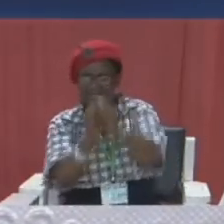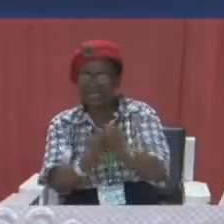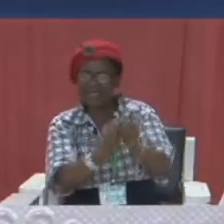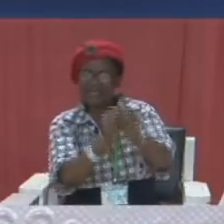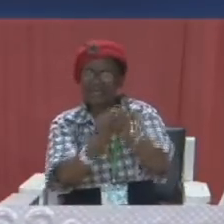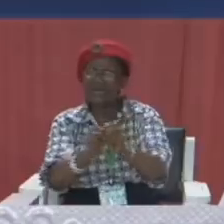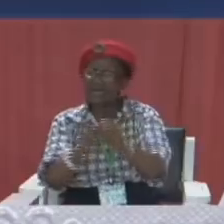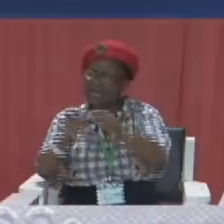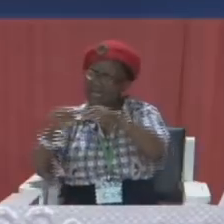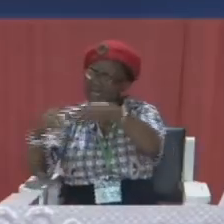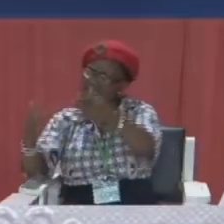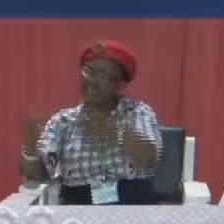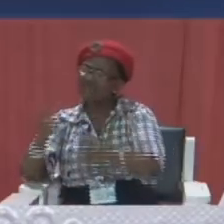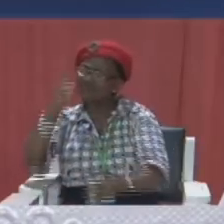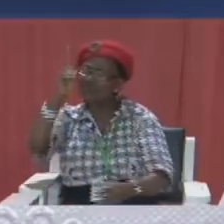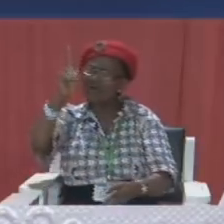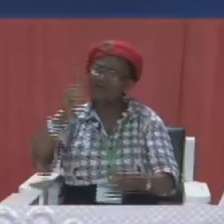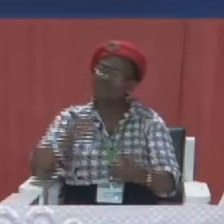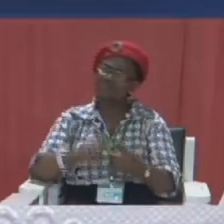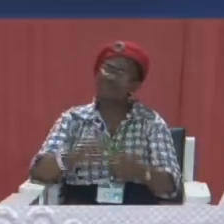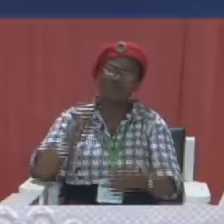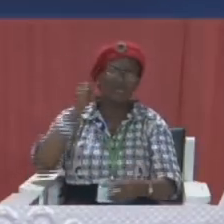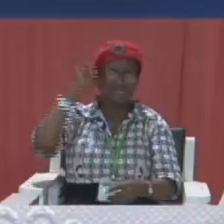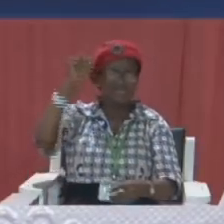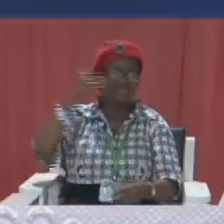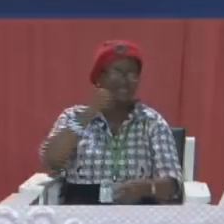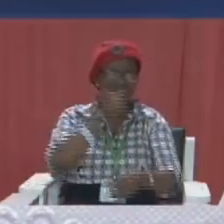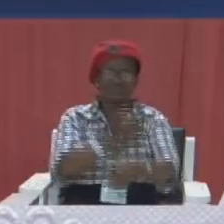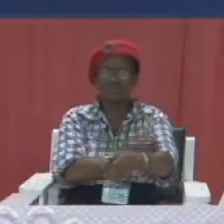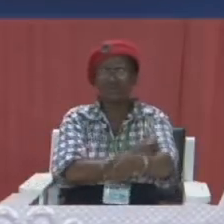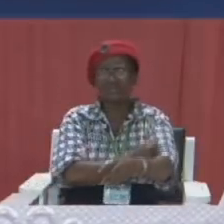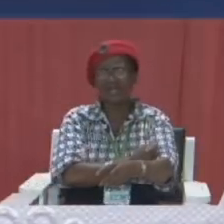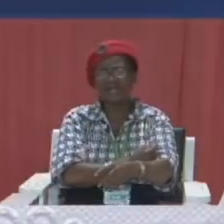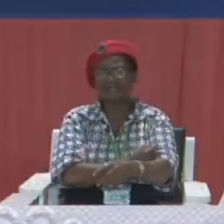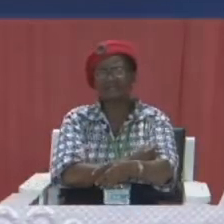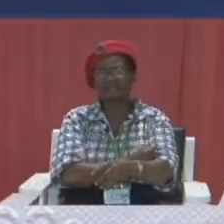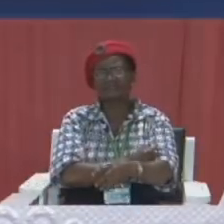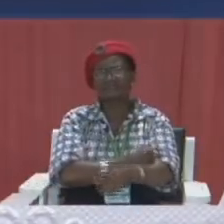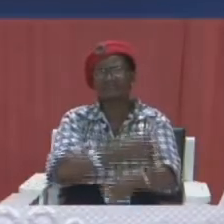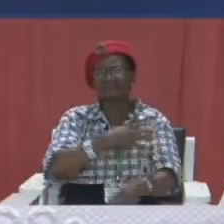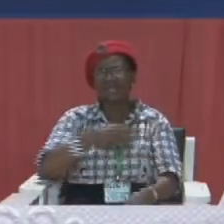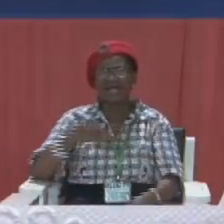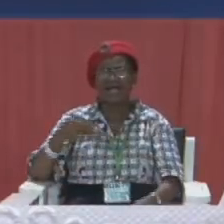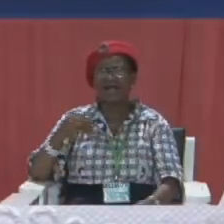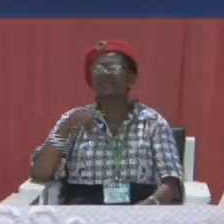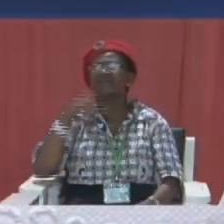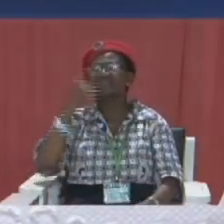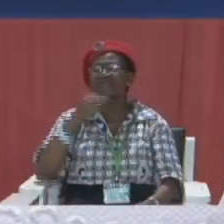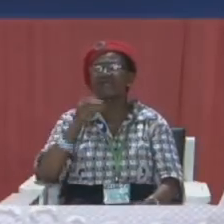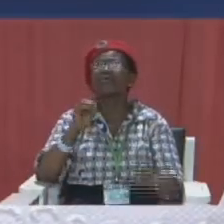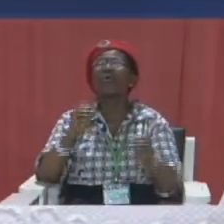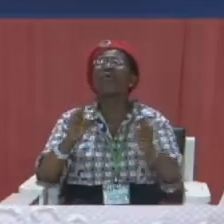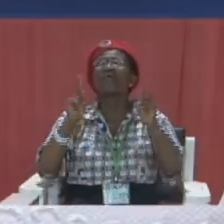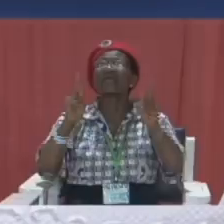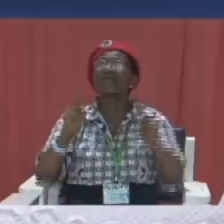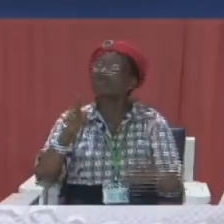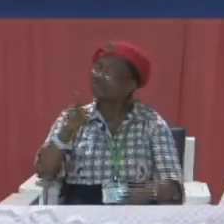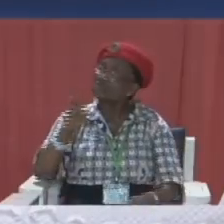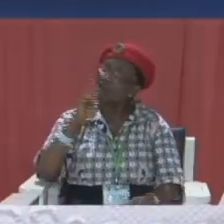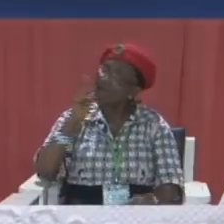Gave one to his daughter and said, okay, you are far away from where the